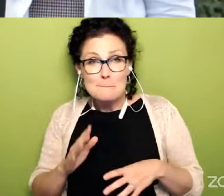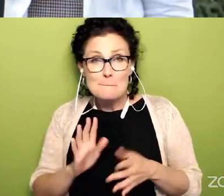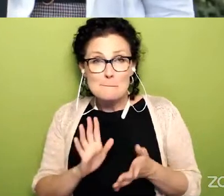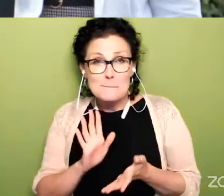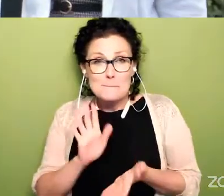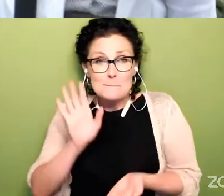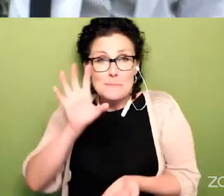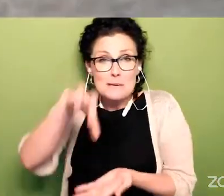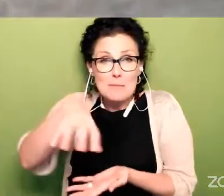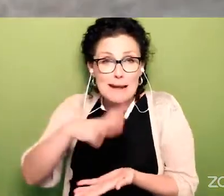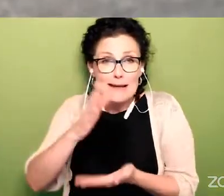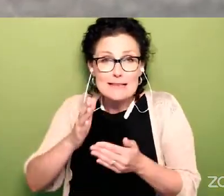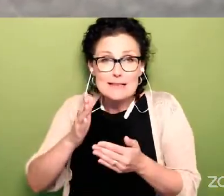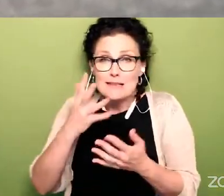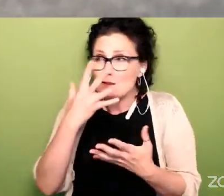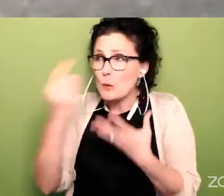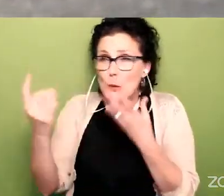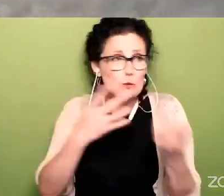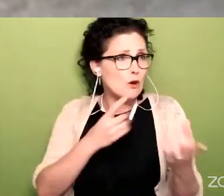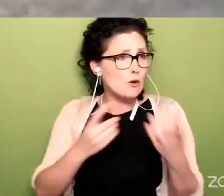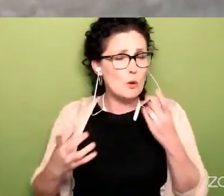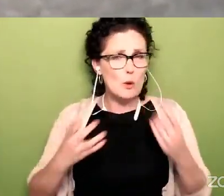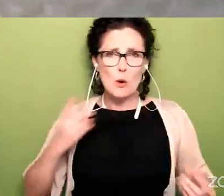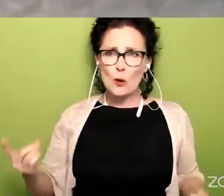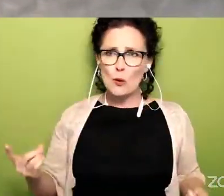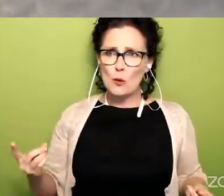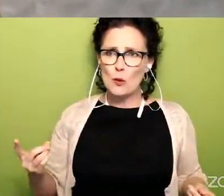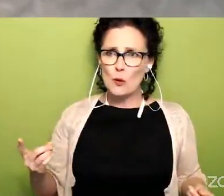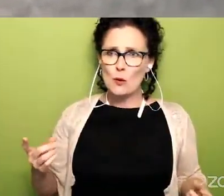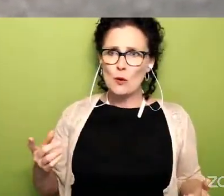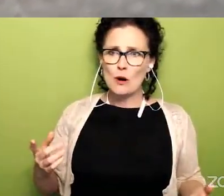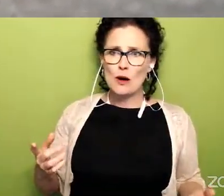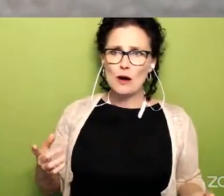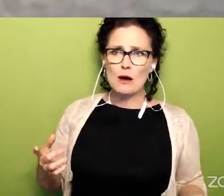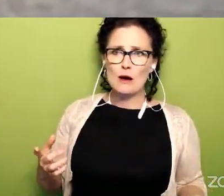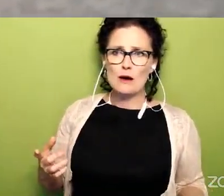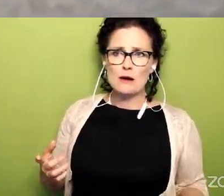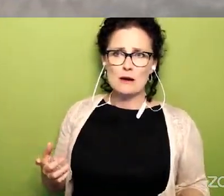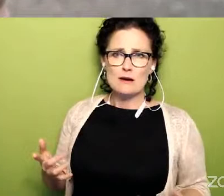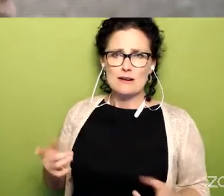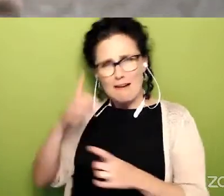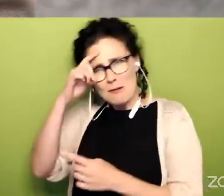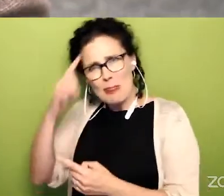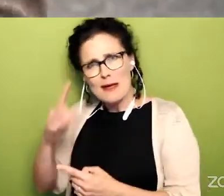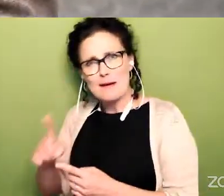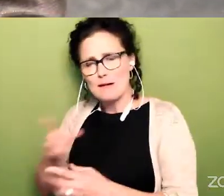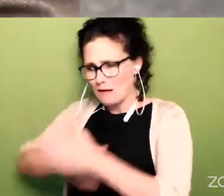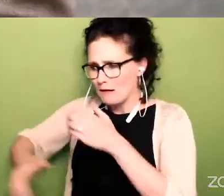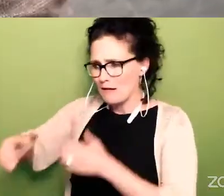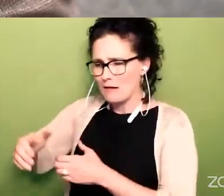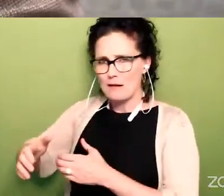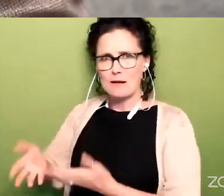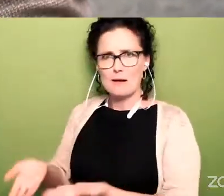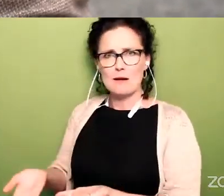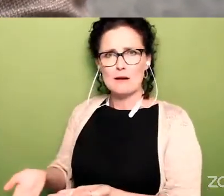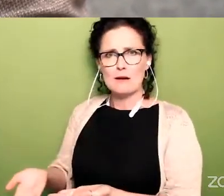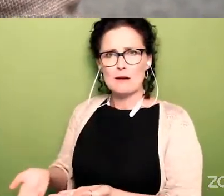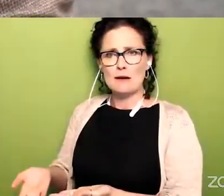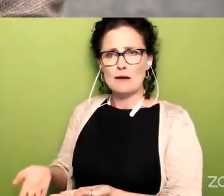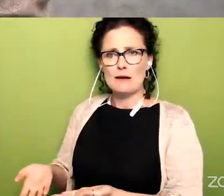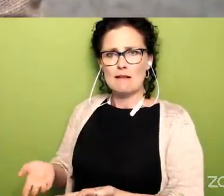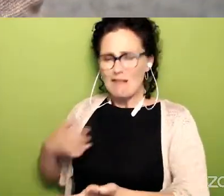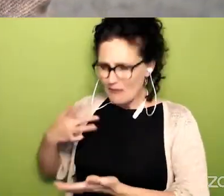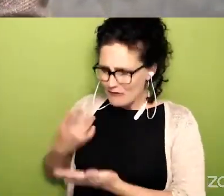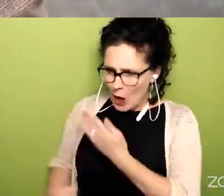everyone. I am here trying to convince her by dancing, but what will my mother-in-law think if she